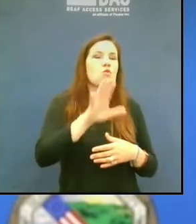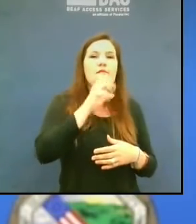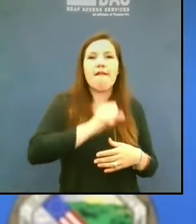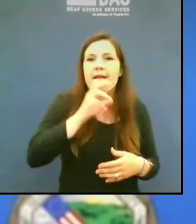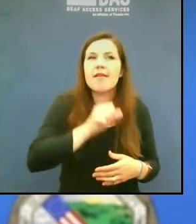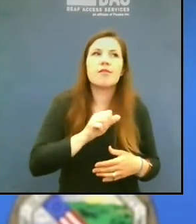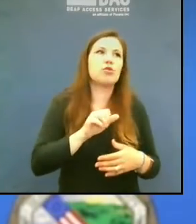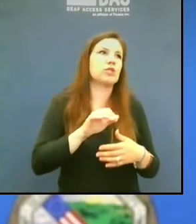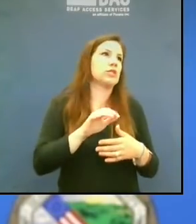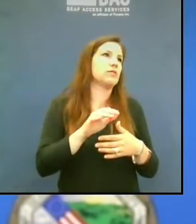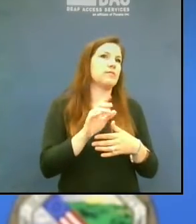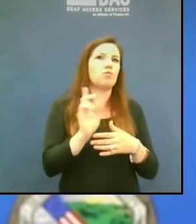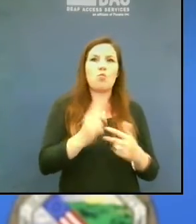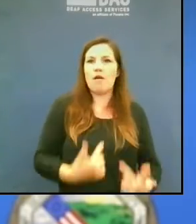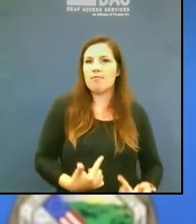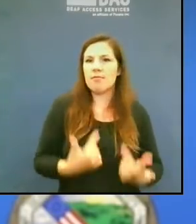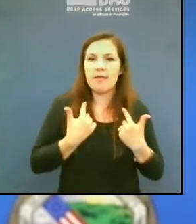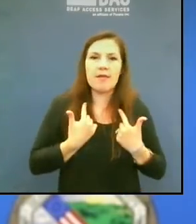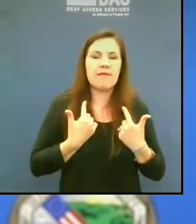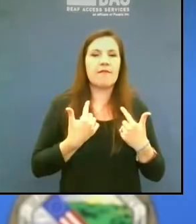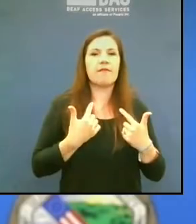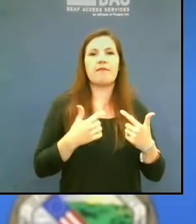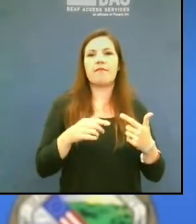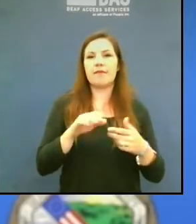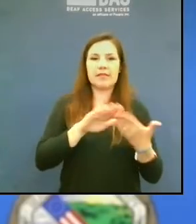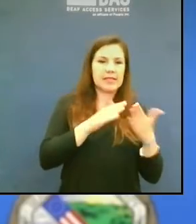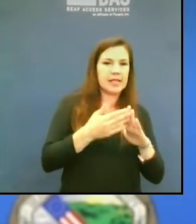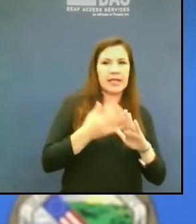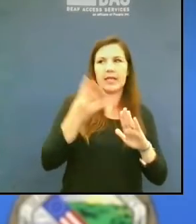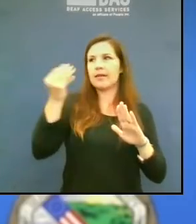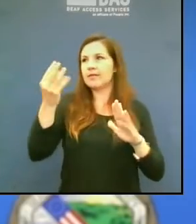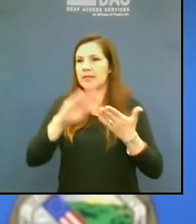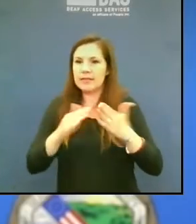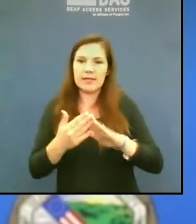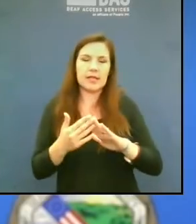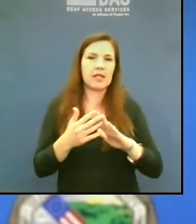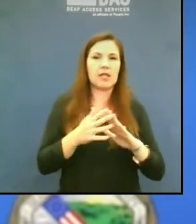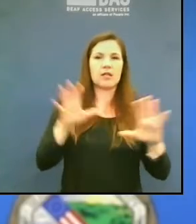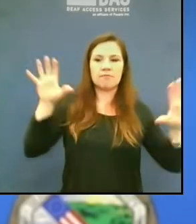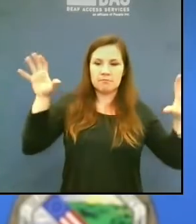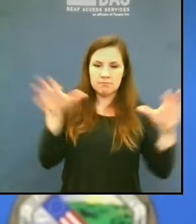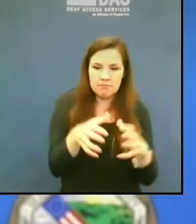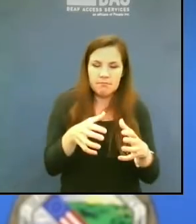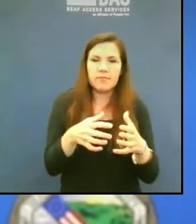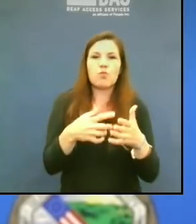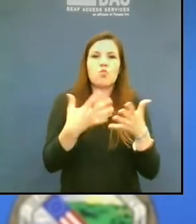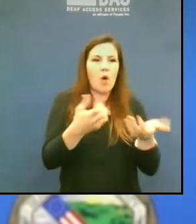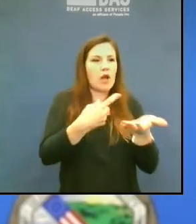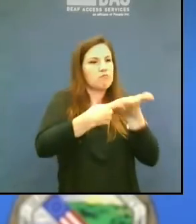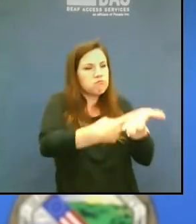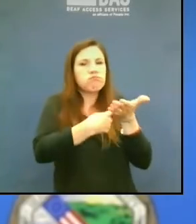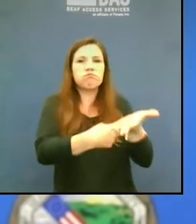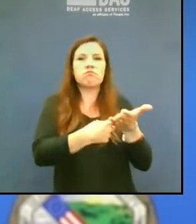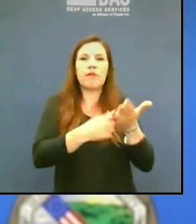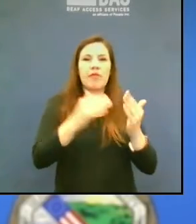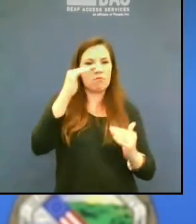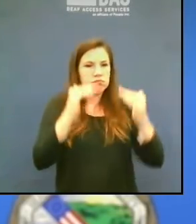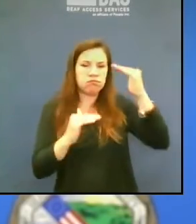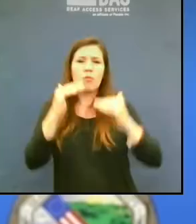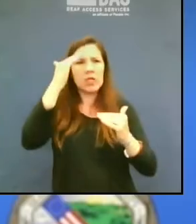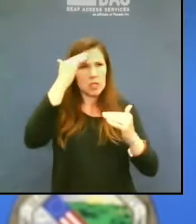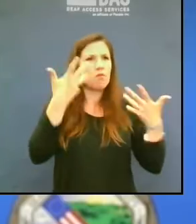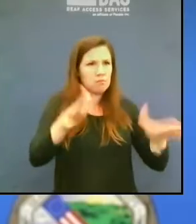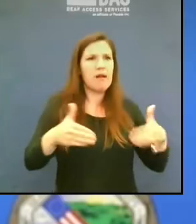ages, regardless of whether we live, where we live, urban, suburban, and rural areas, together to address the injustices that we know all